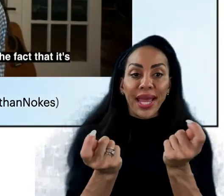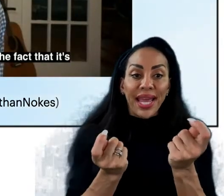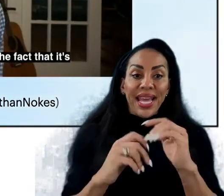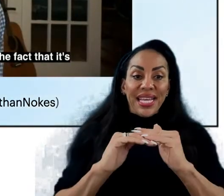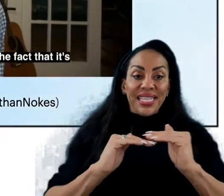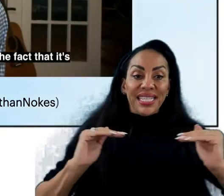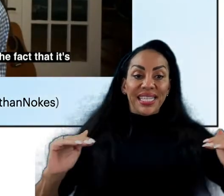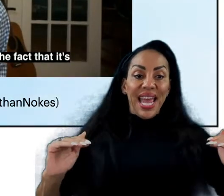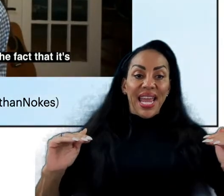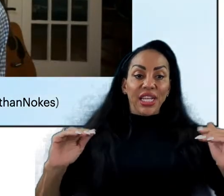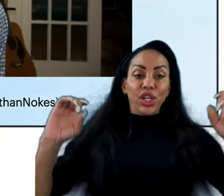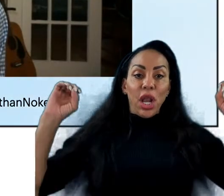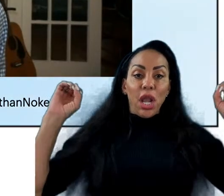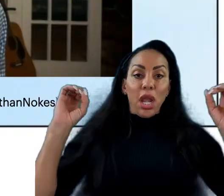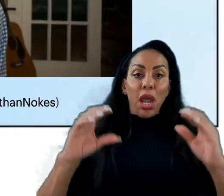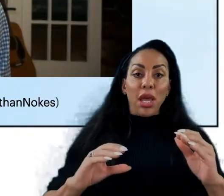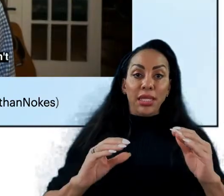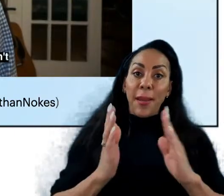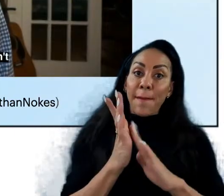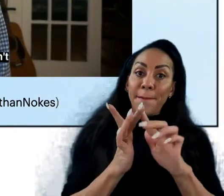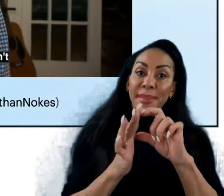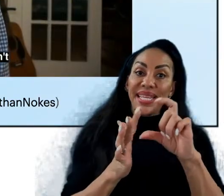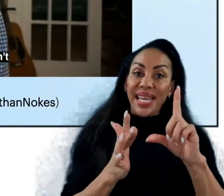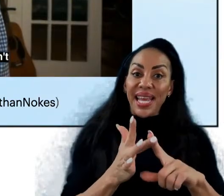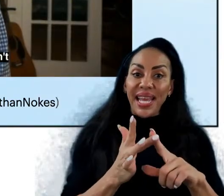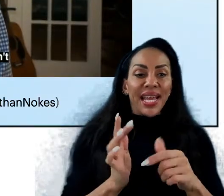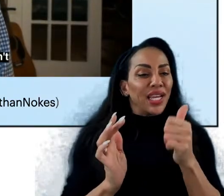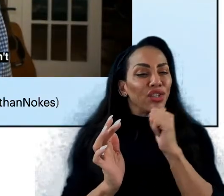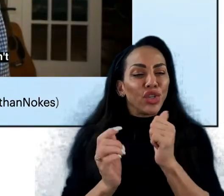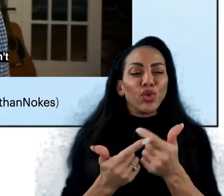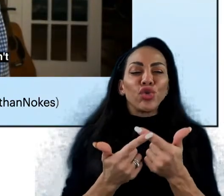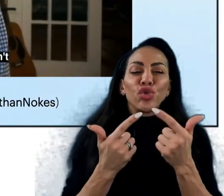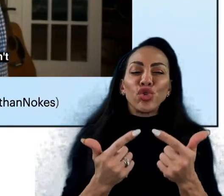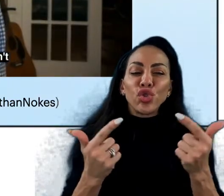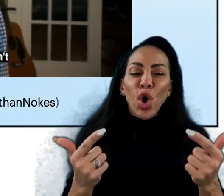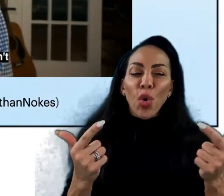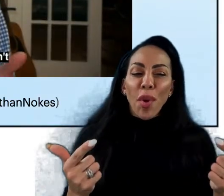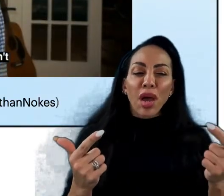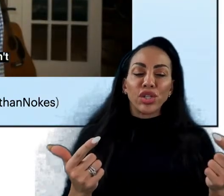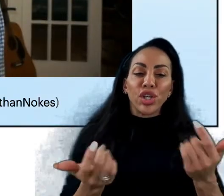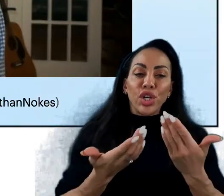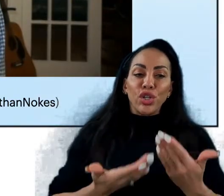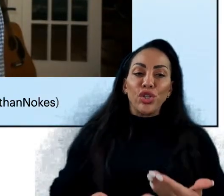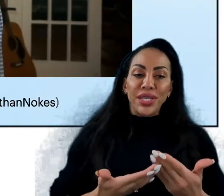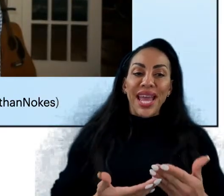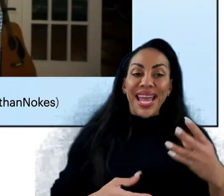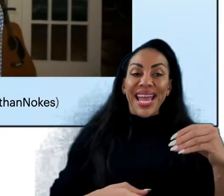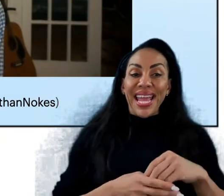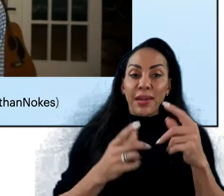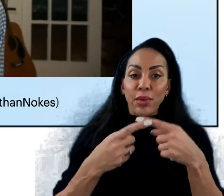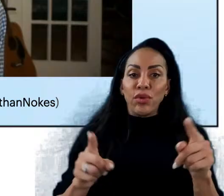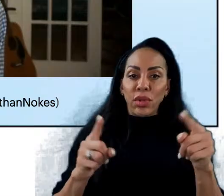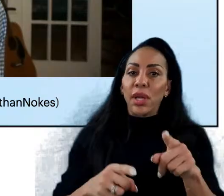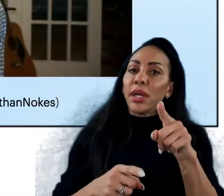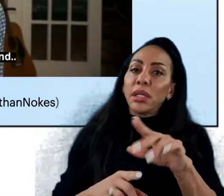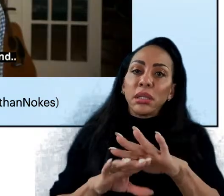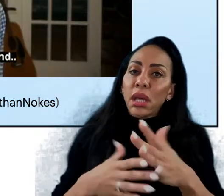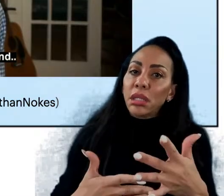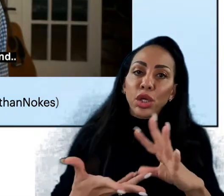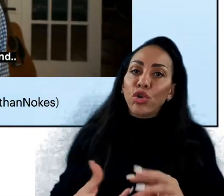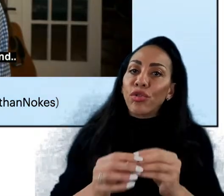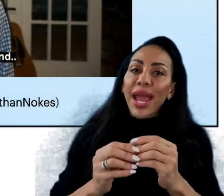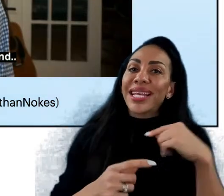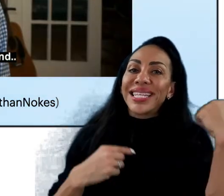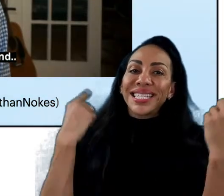about MIDI is that despite the fact that it's used so much today in music, it doesn't actually create any sound itself. It